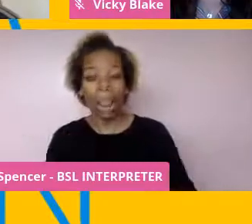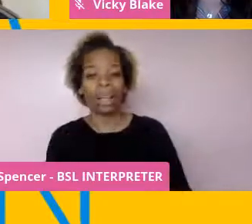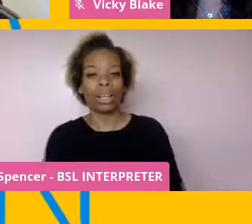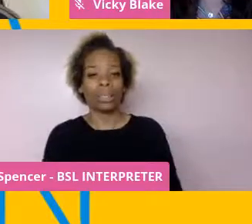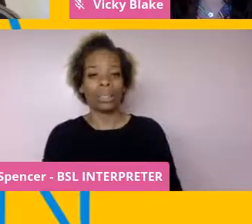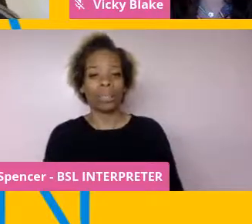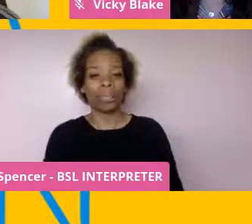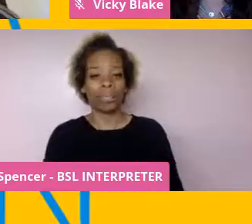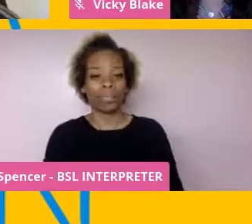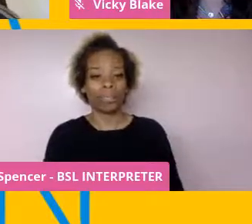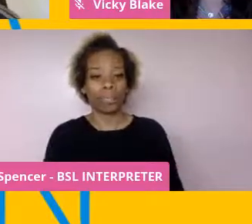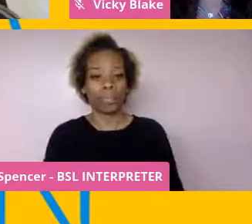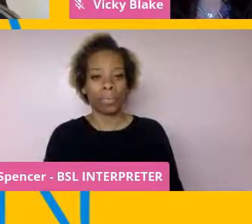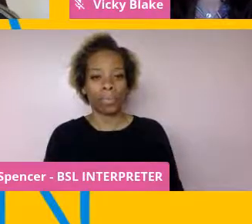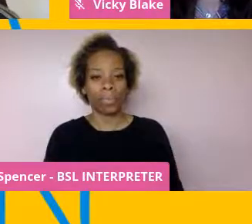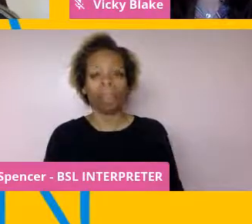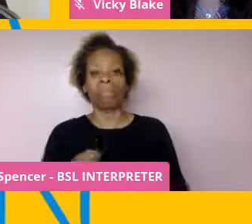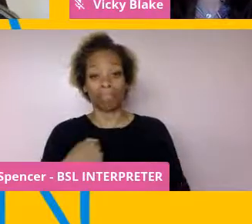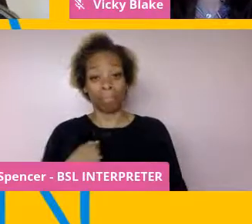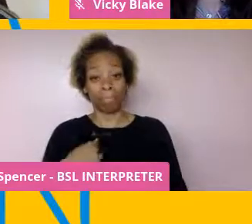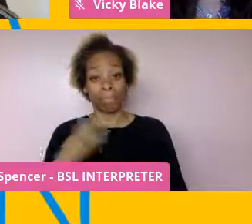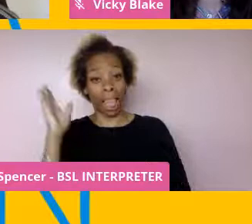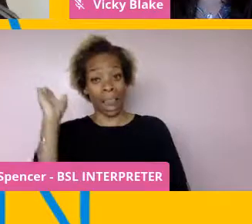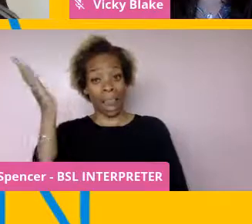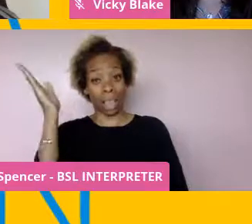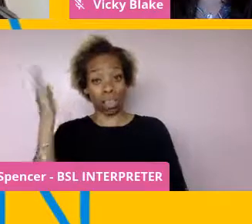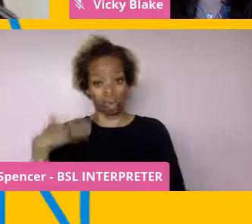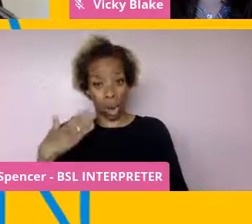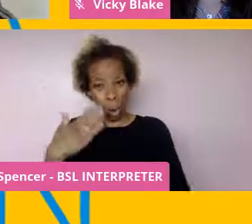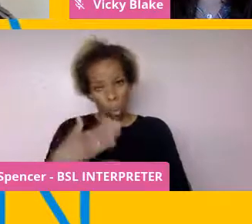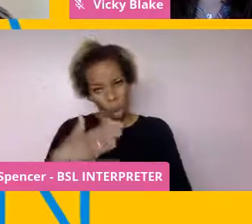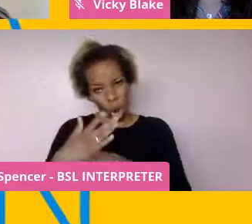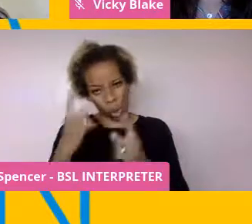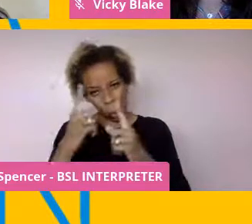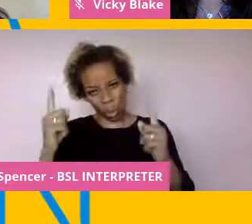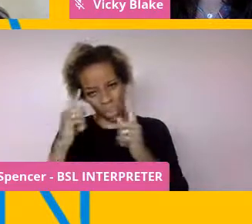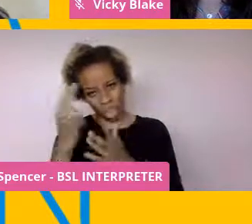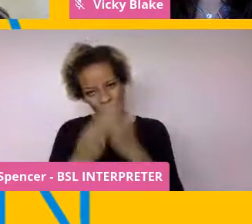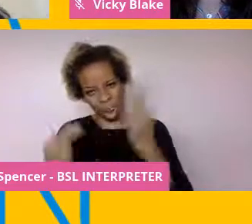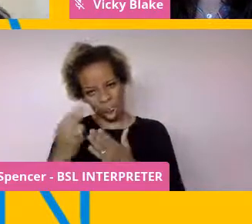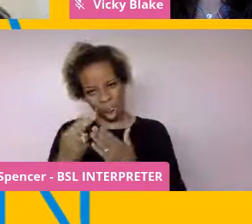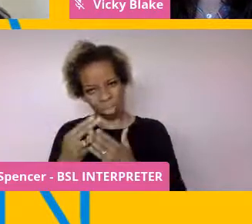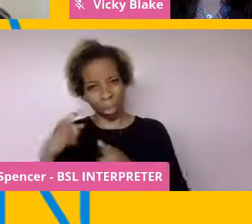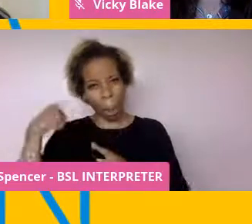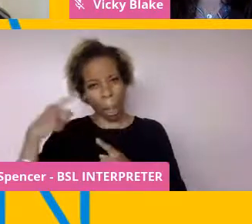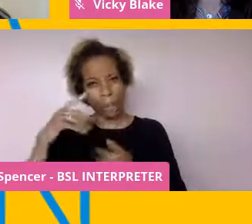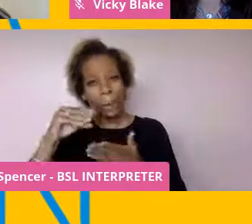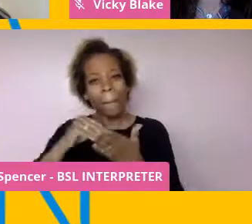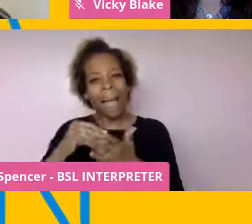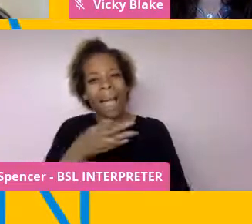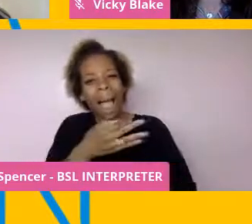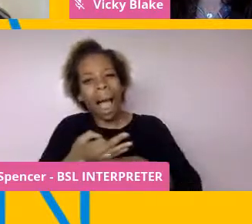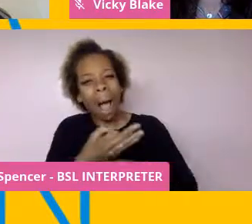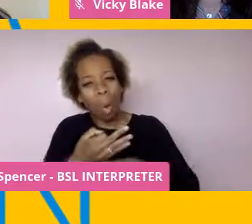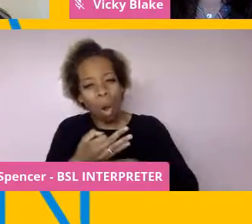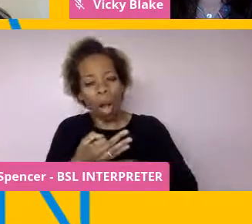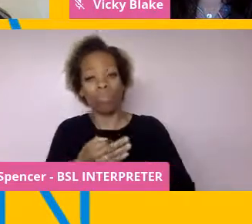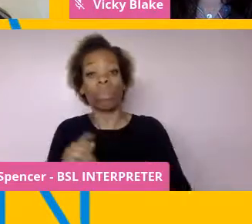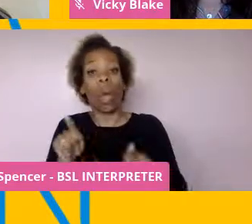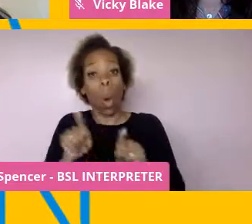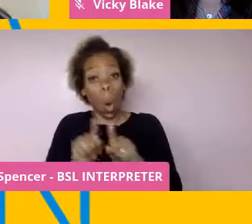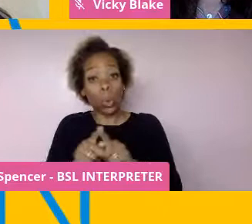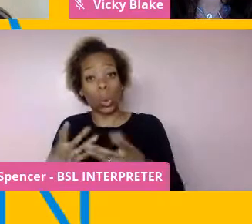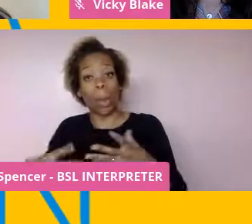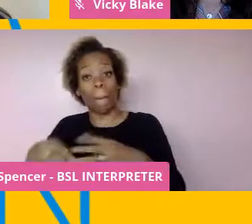I'm a lecturer an hourly paid lecturer at University of the Arts London. I'm also secretary of the coordinating committee. I'm